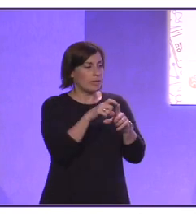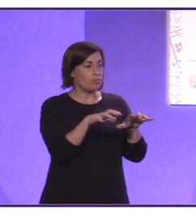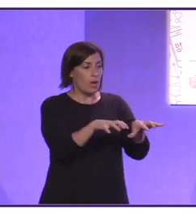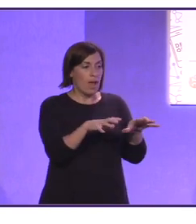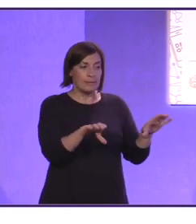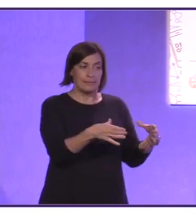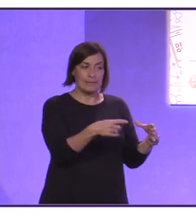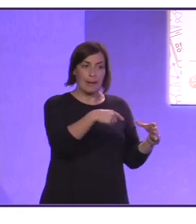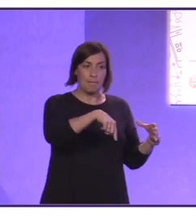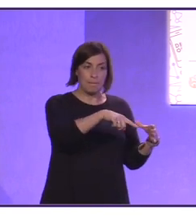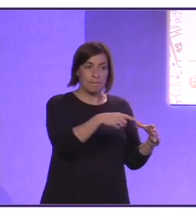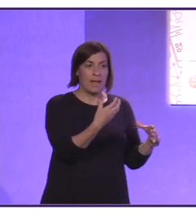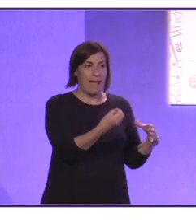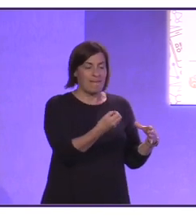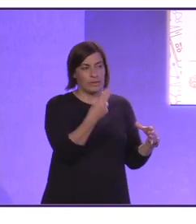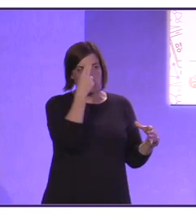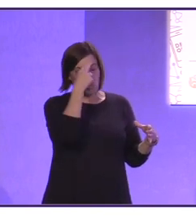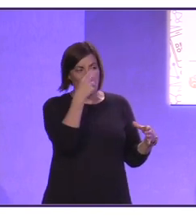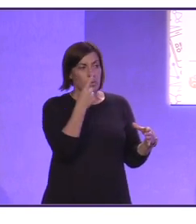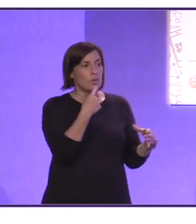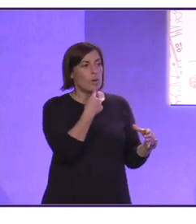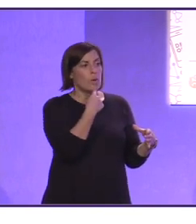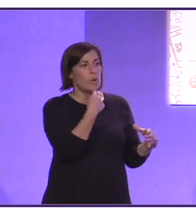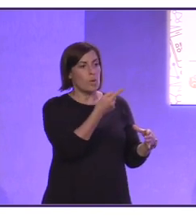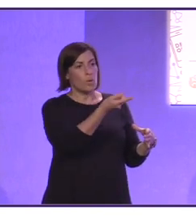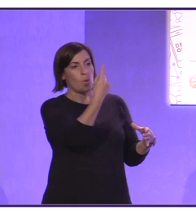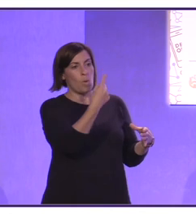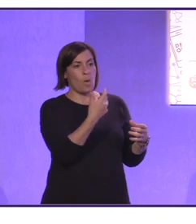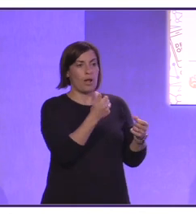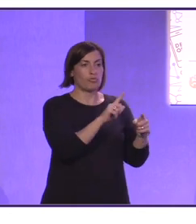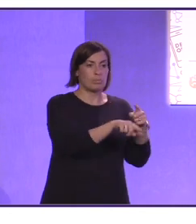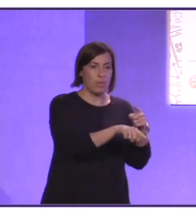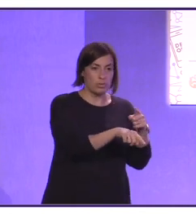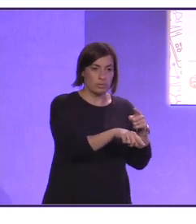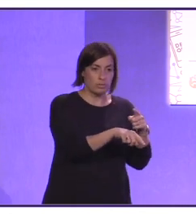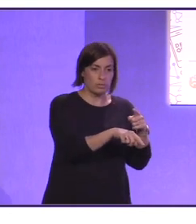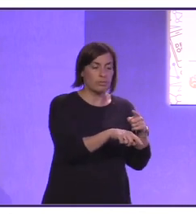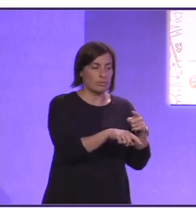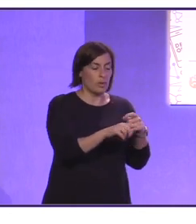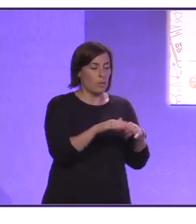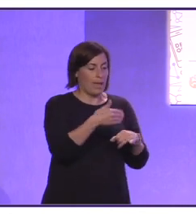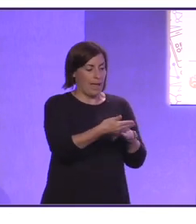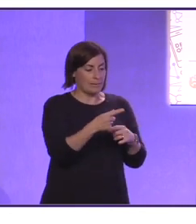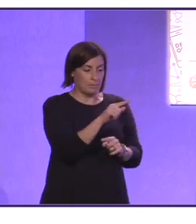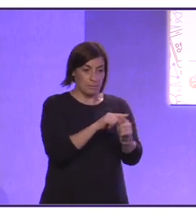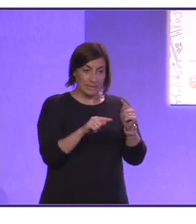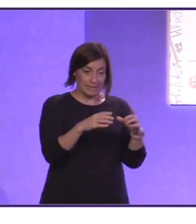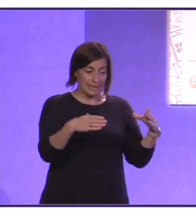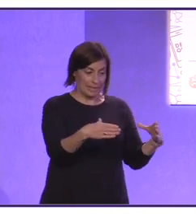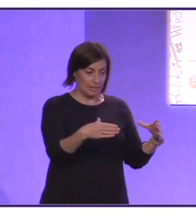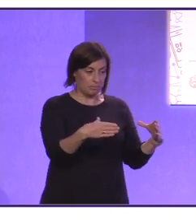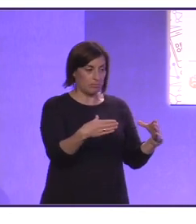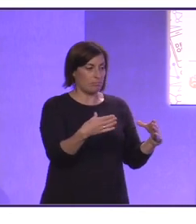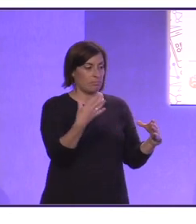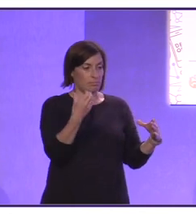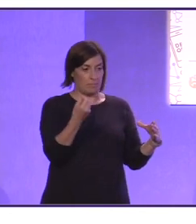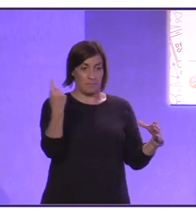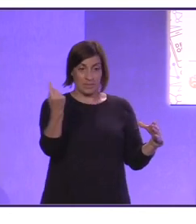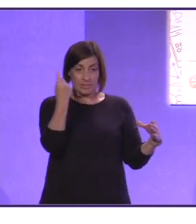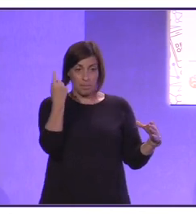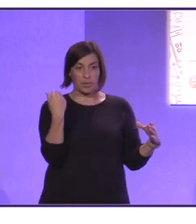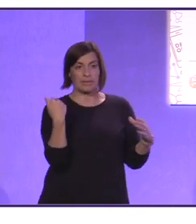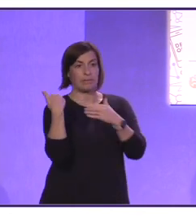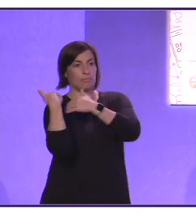this thing. It's a call and response thing where at the end of every meeting, they will have someone, the